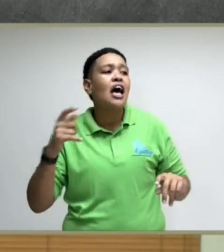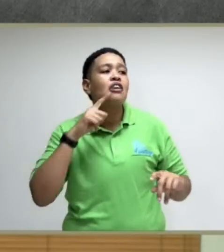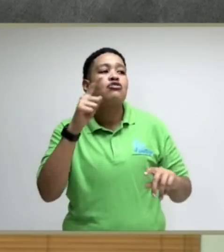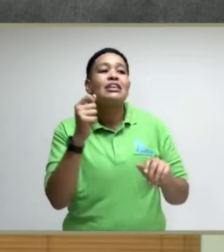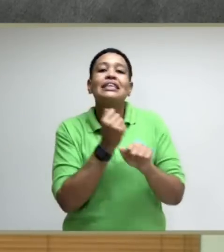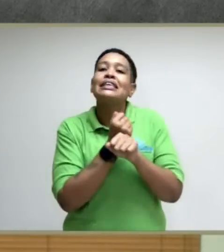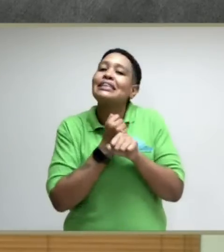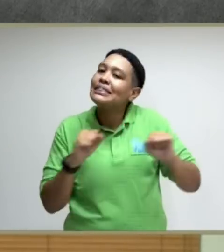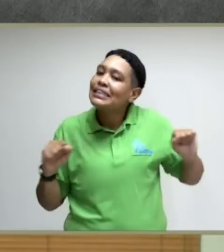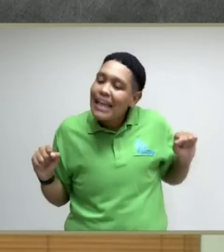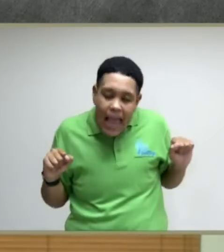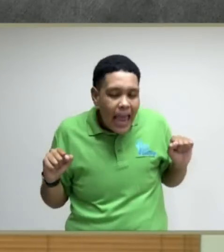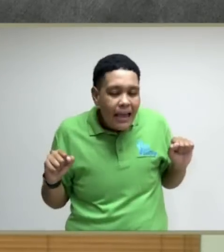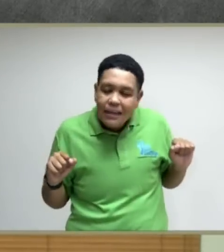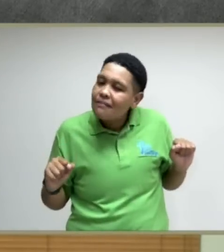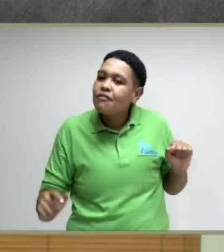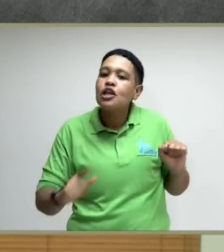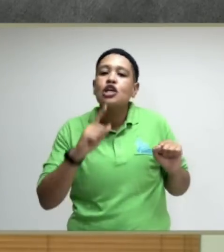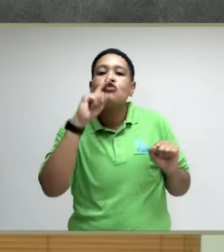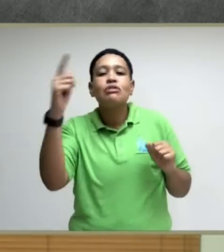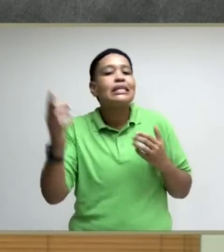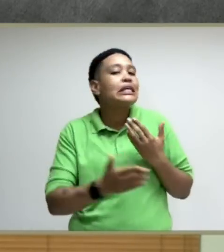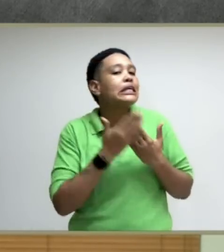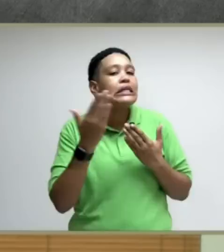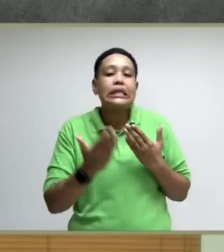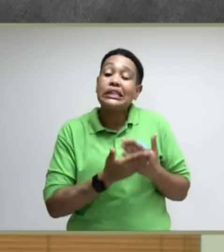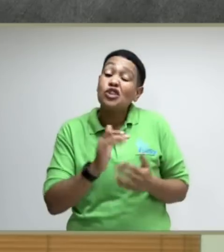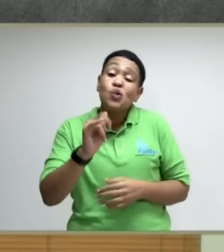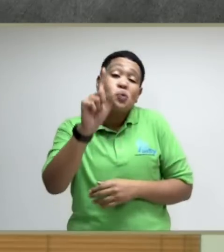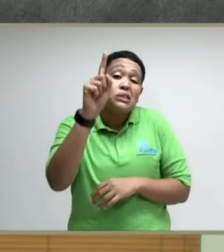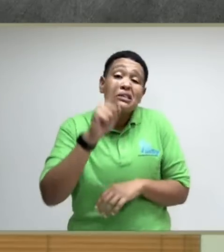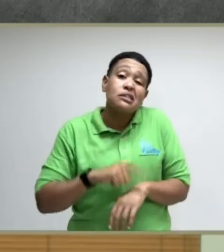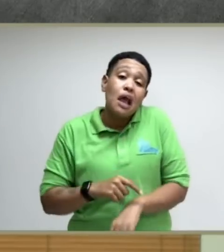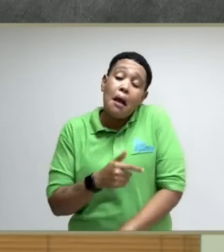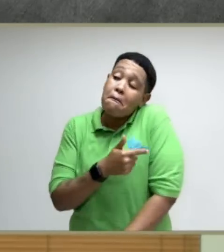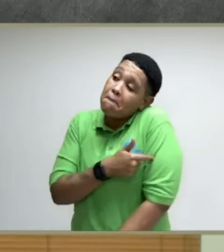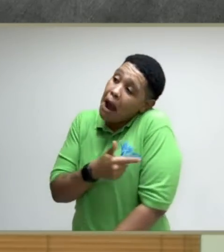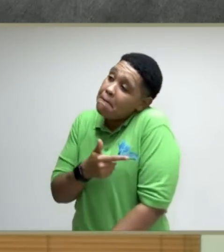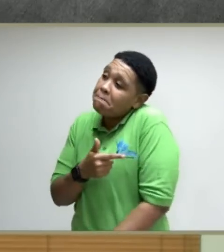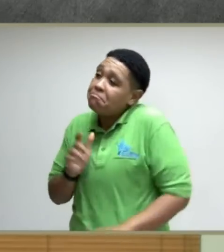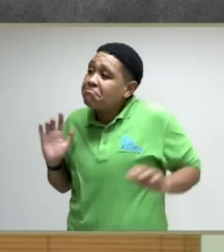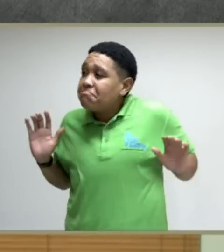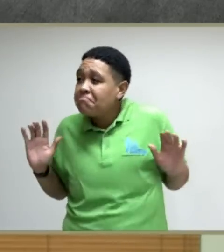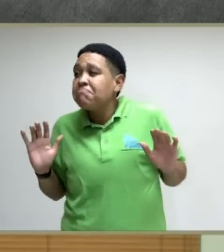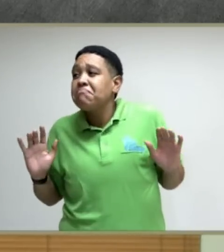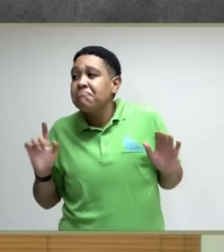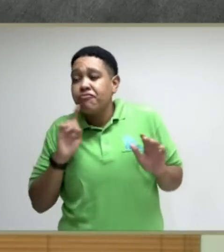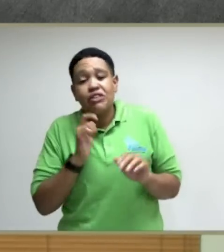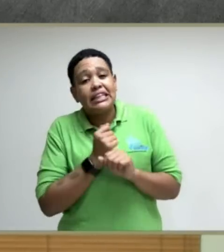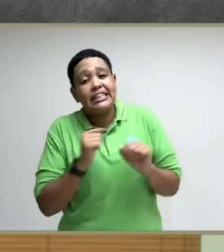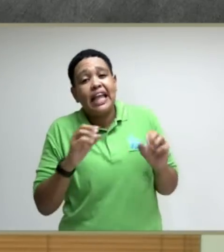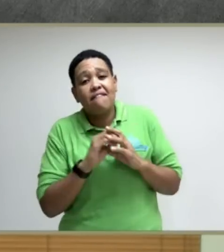safe vaccine. It is very convenient. You only have to take 1 dose. It is safe in persons that are over the age